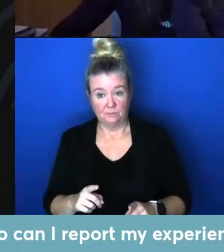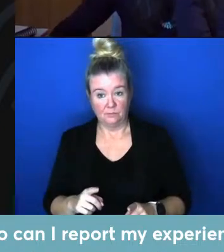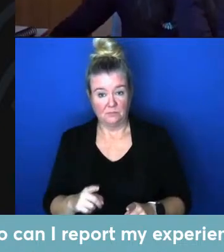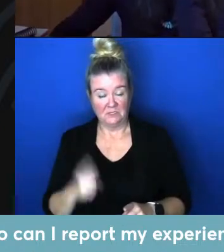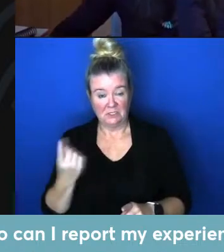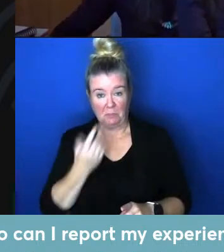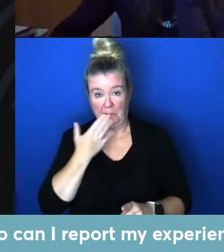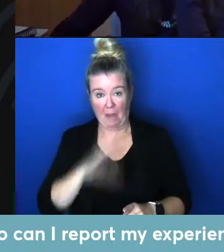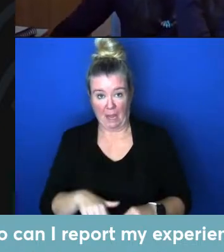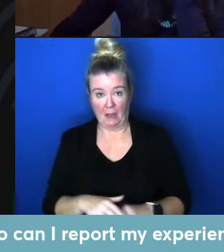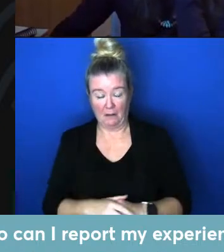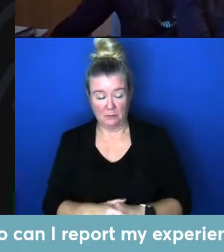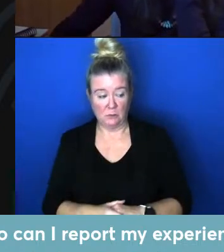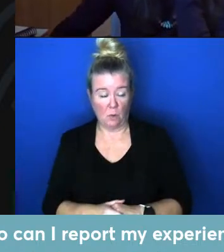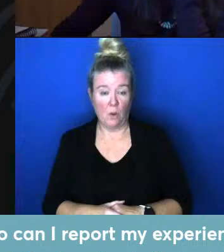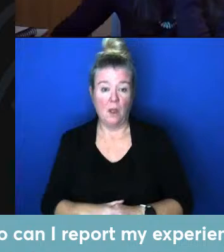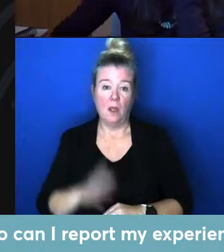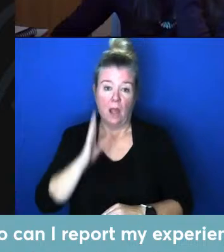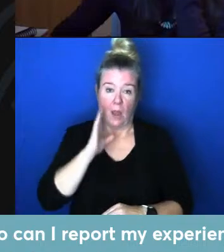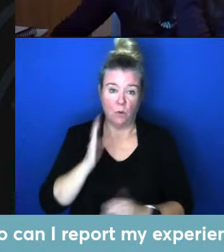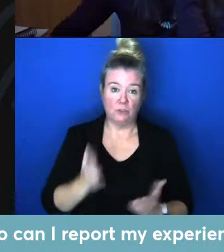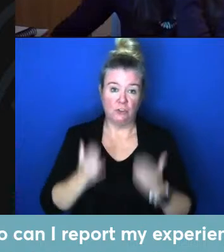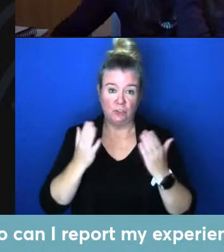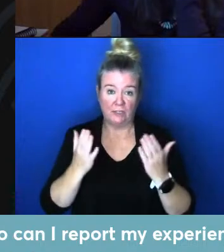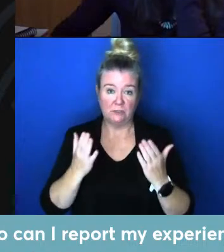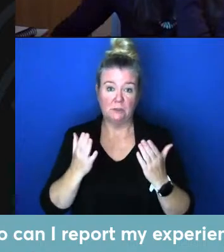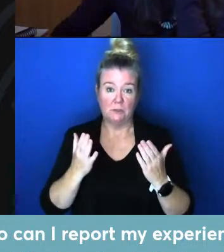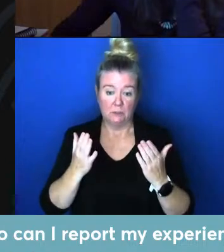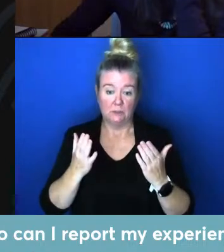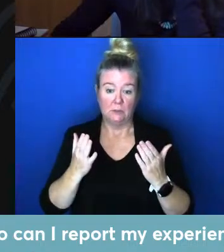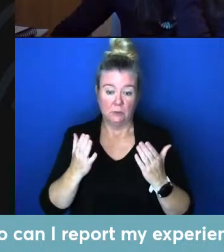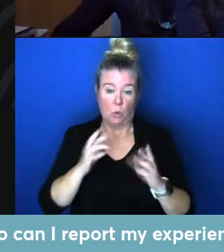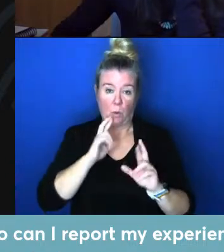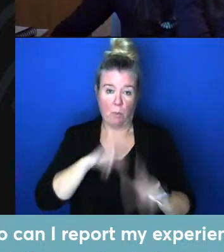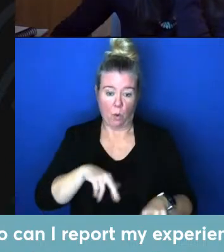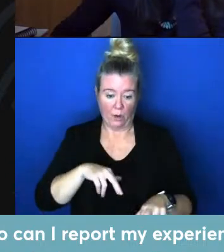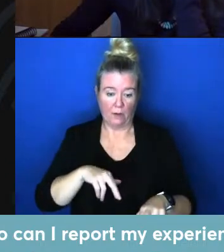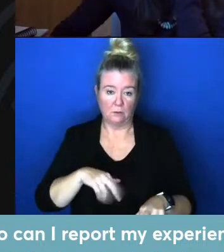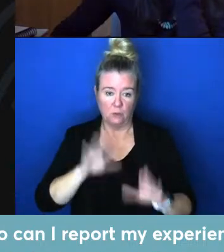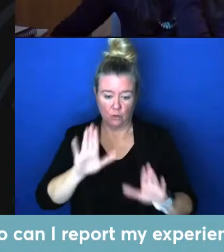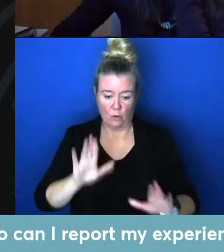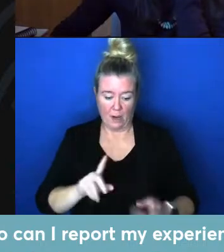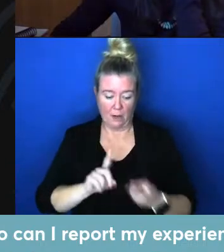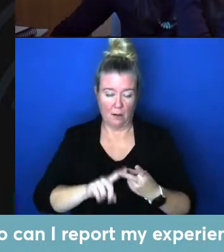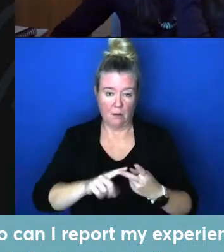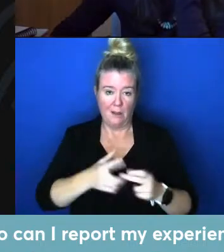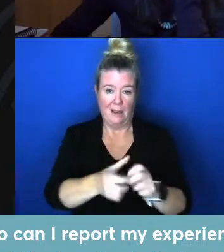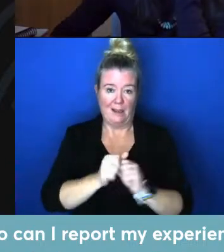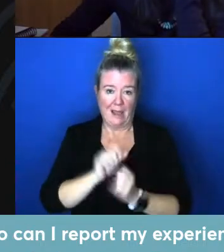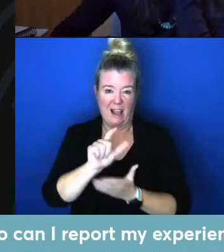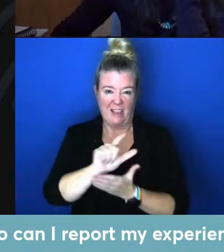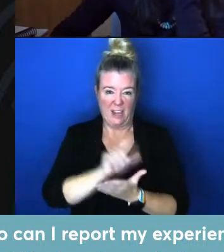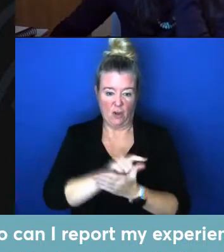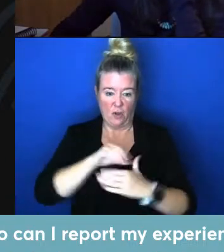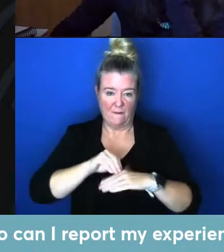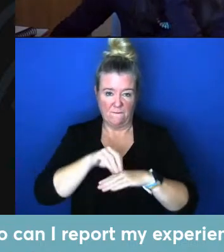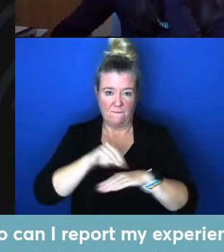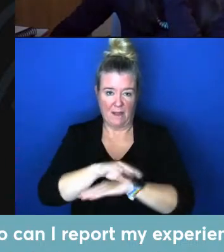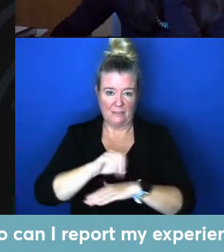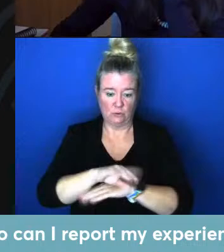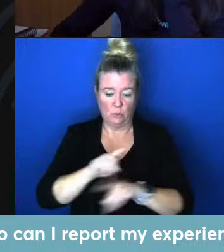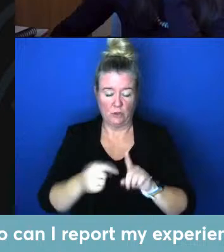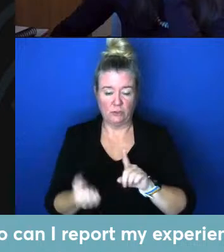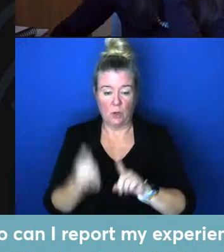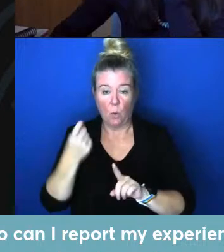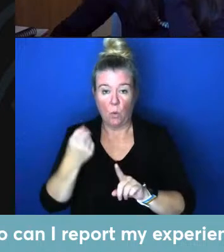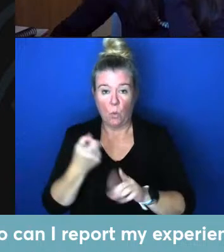and it was some bad. So I would say reporting is one thing, getting legal advice and understanding what can